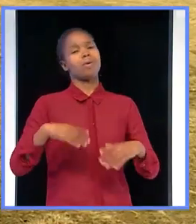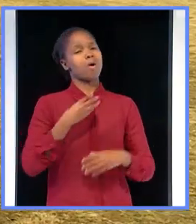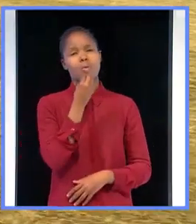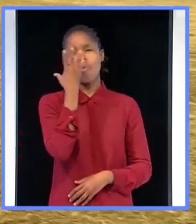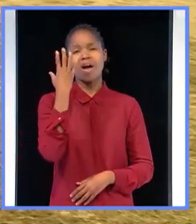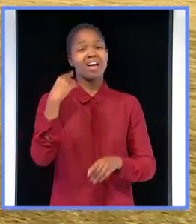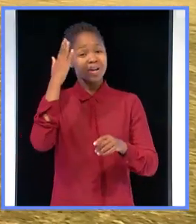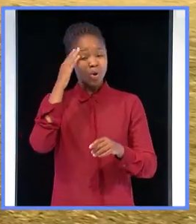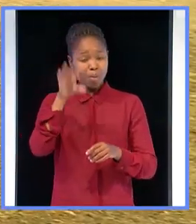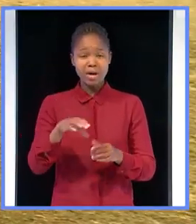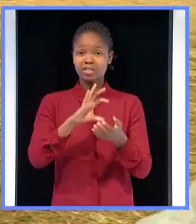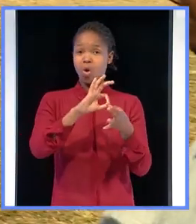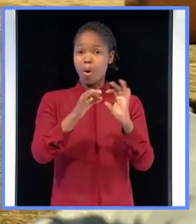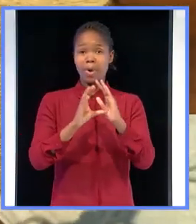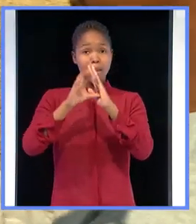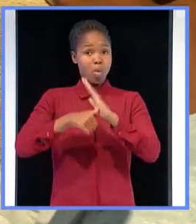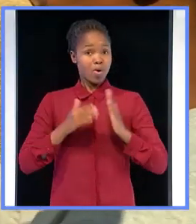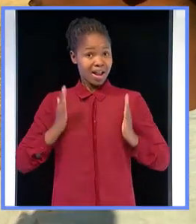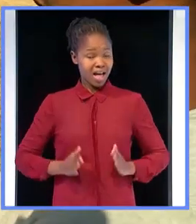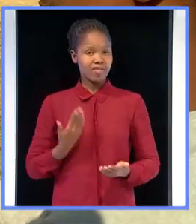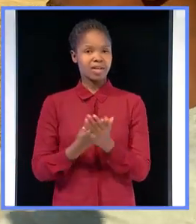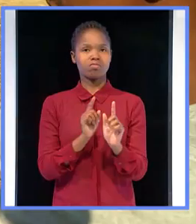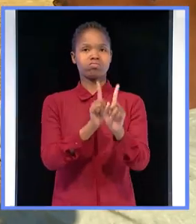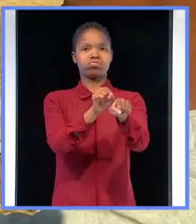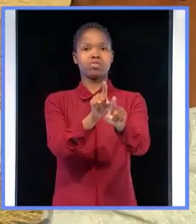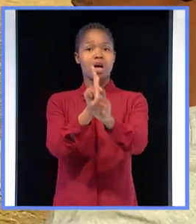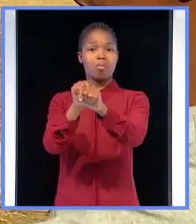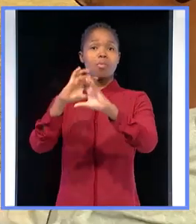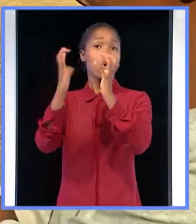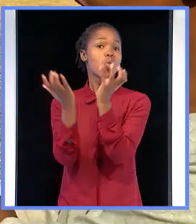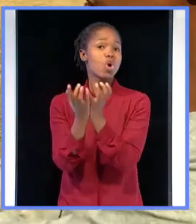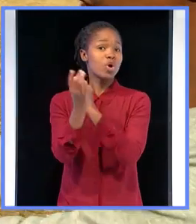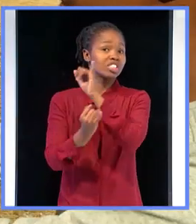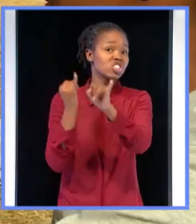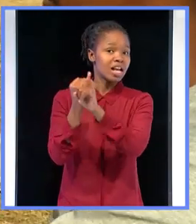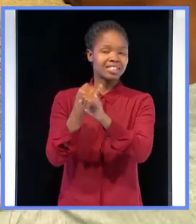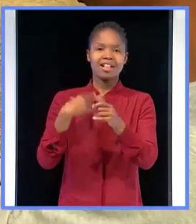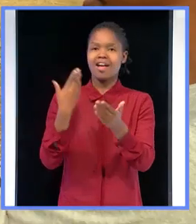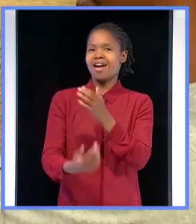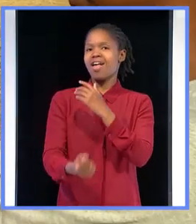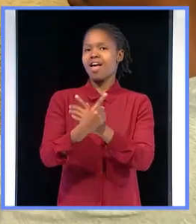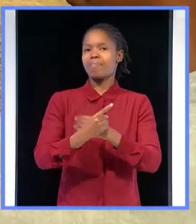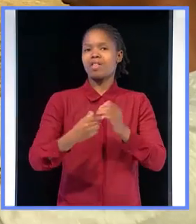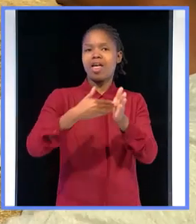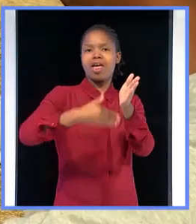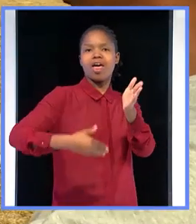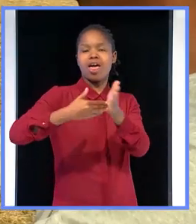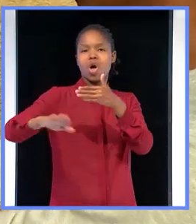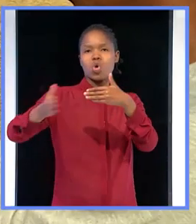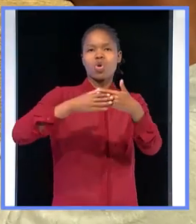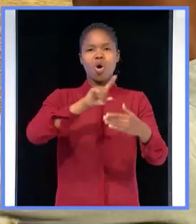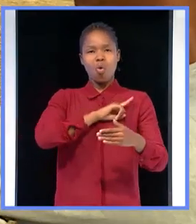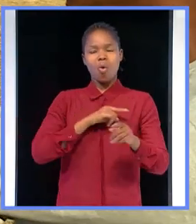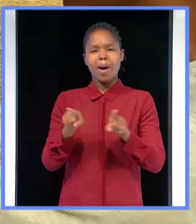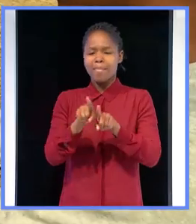we know of Paralympians who've gone out to compete at an international stage and they were stopped because they had an apparent